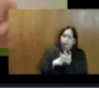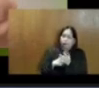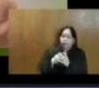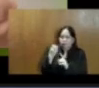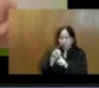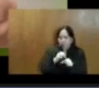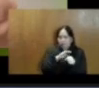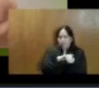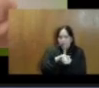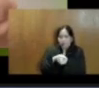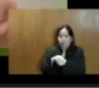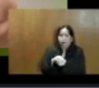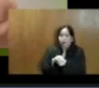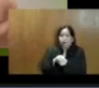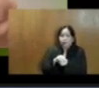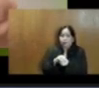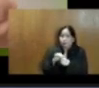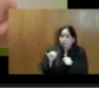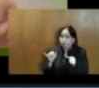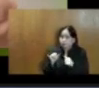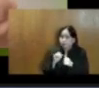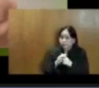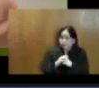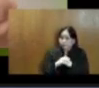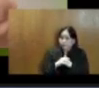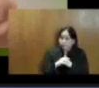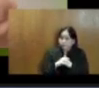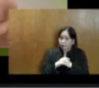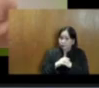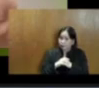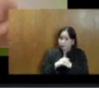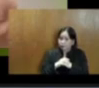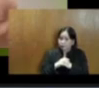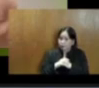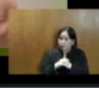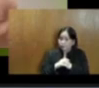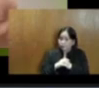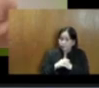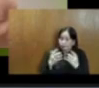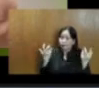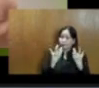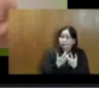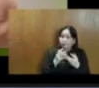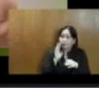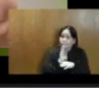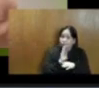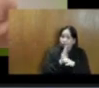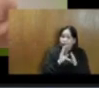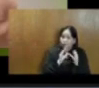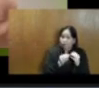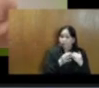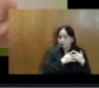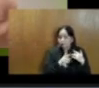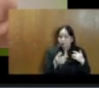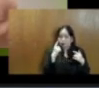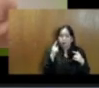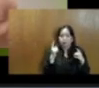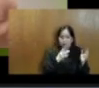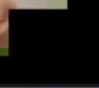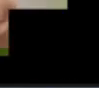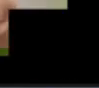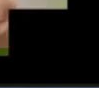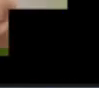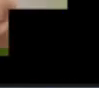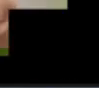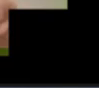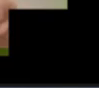locality, and addressing also, of course, the particular sector industry in that particular area. So moving forward, those are the plans that we have